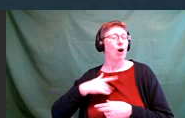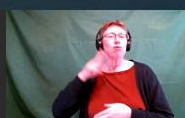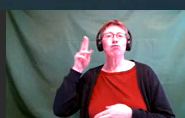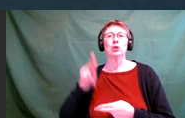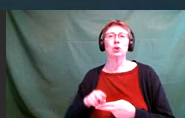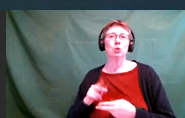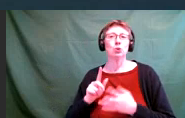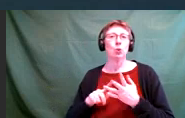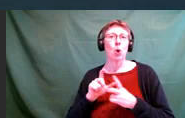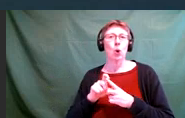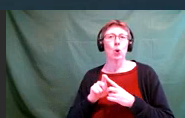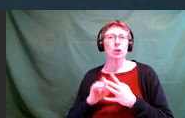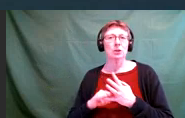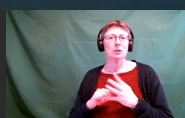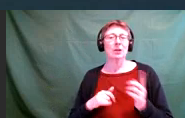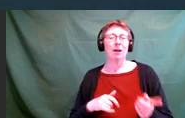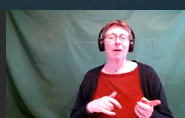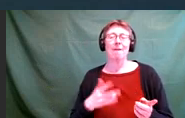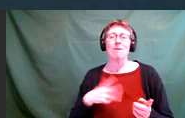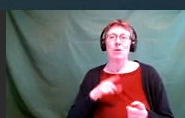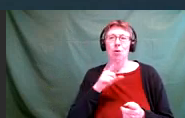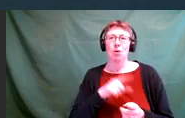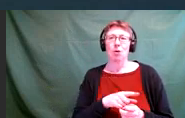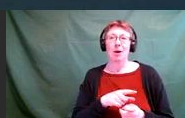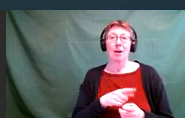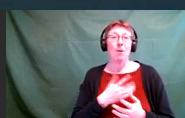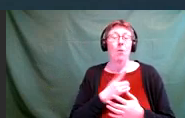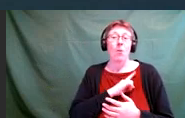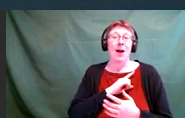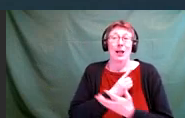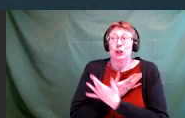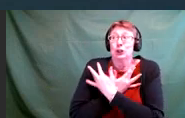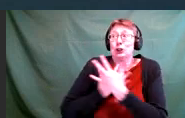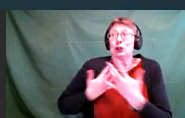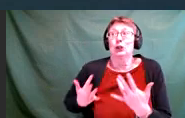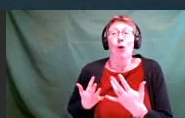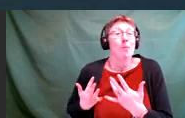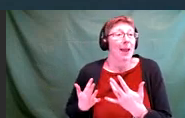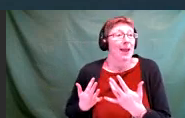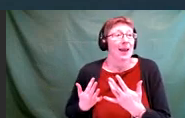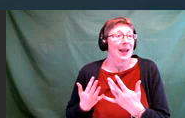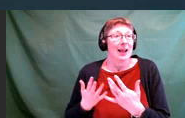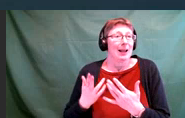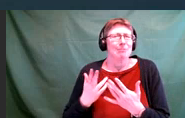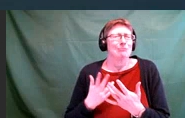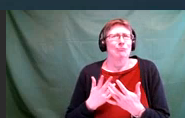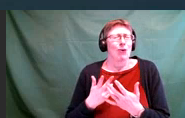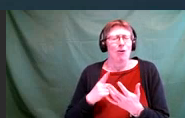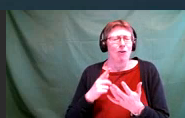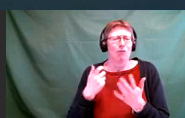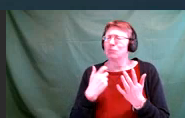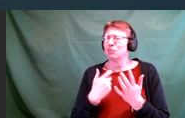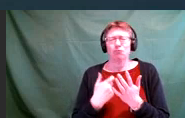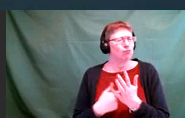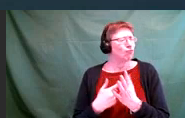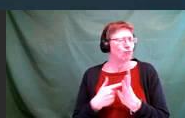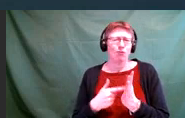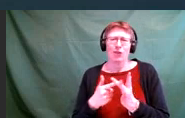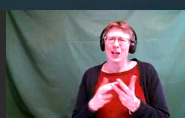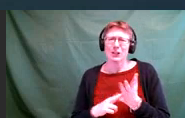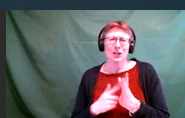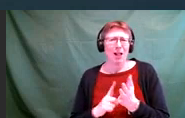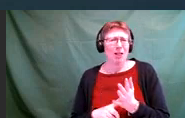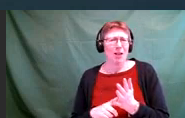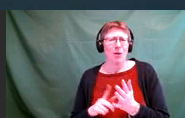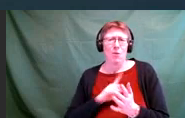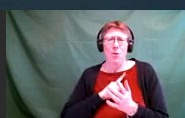odds for David's Delight by so many people irrationally putting money on it because we like the name.